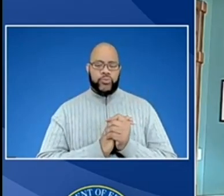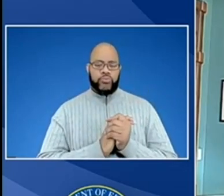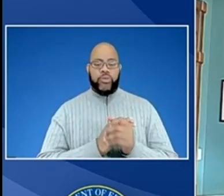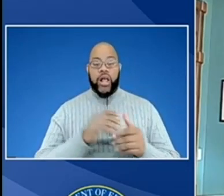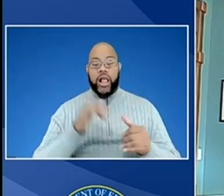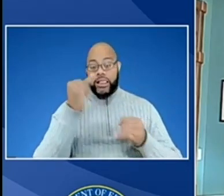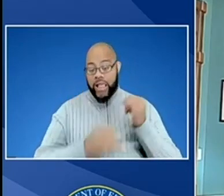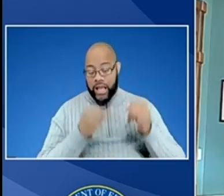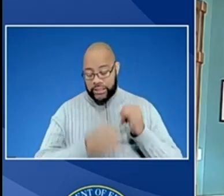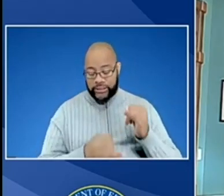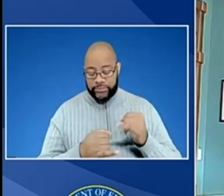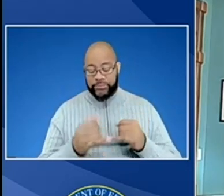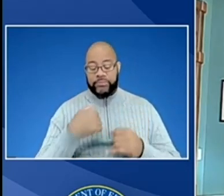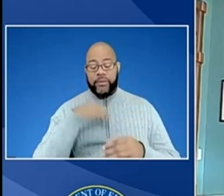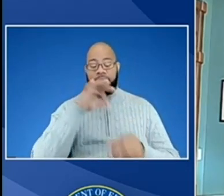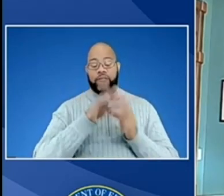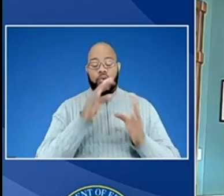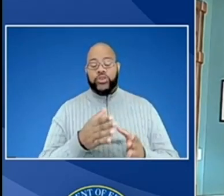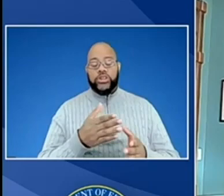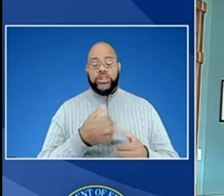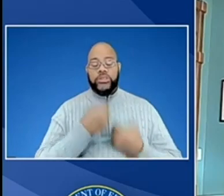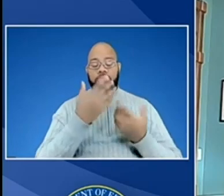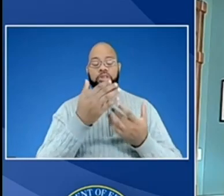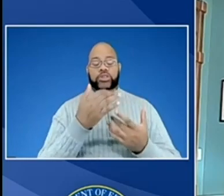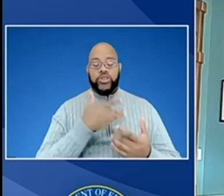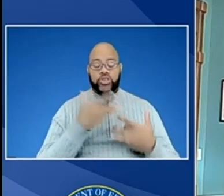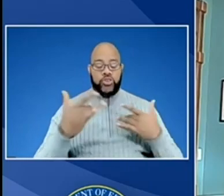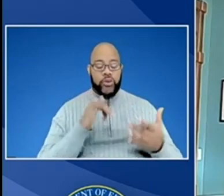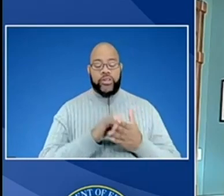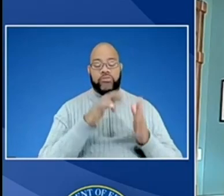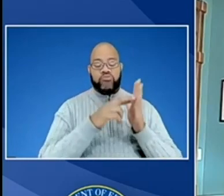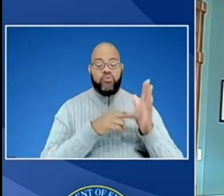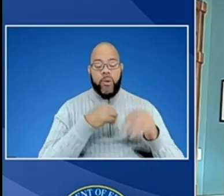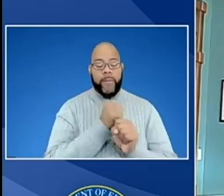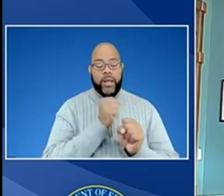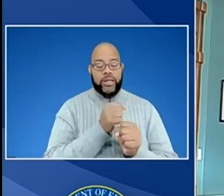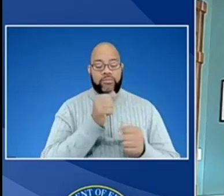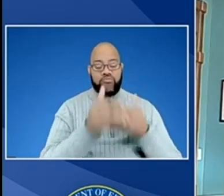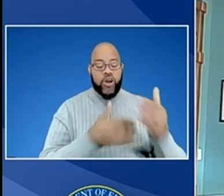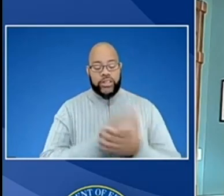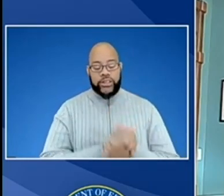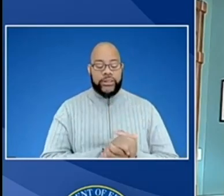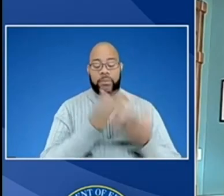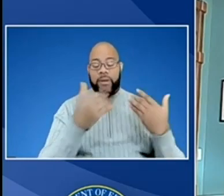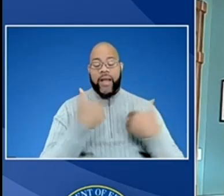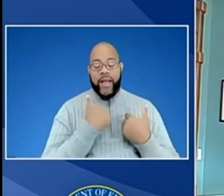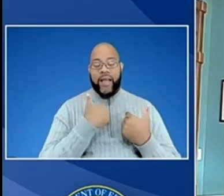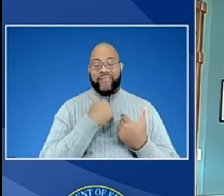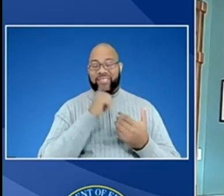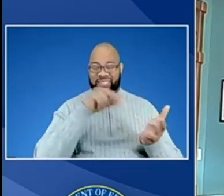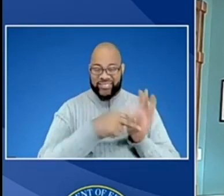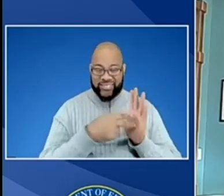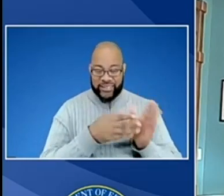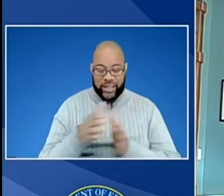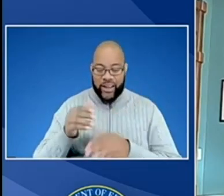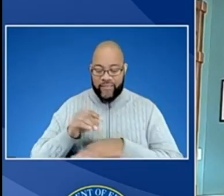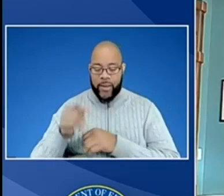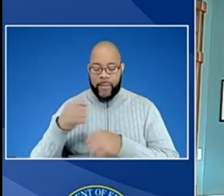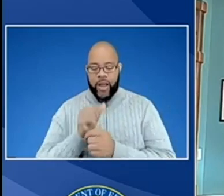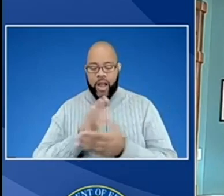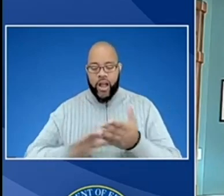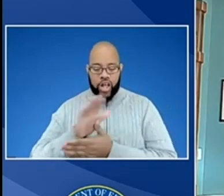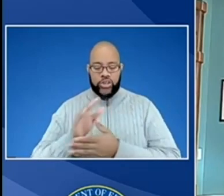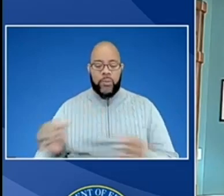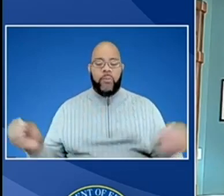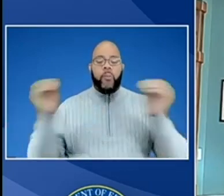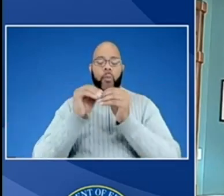finally, constituents have expressed concern that the rulemaking process might have the unintentional side effect of making colleges